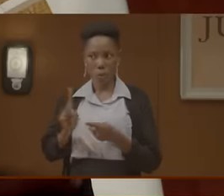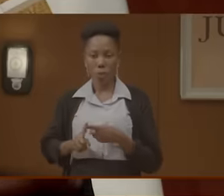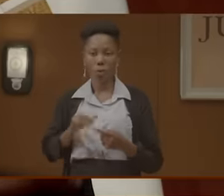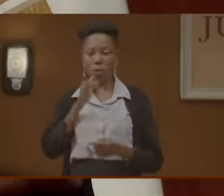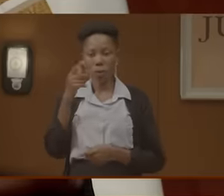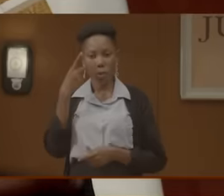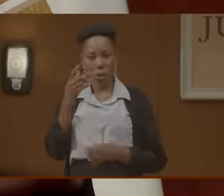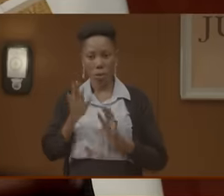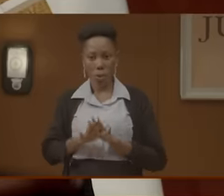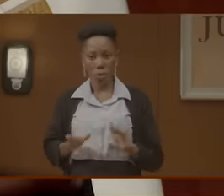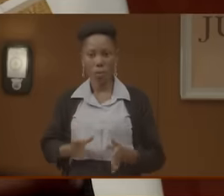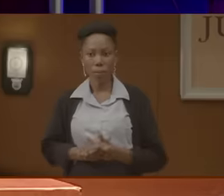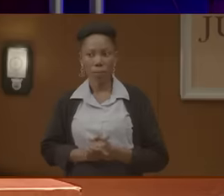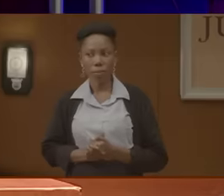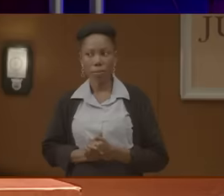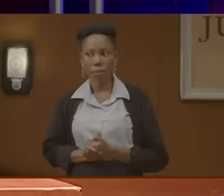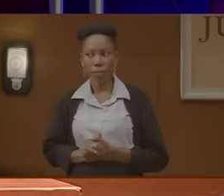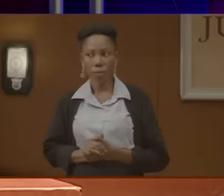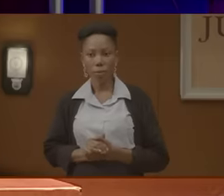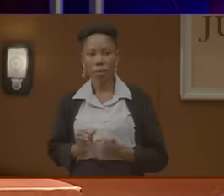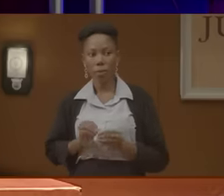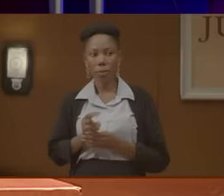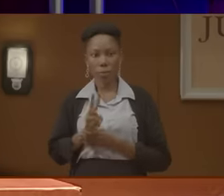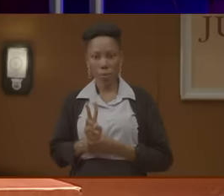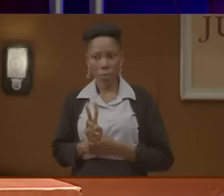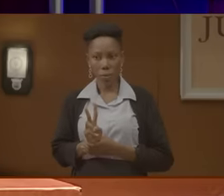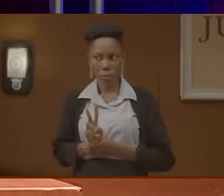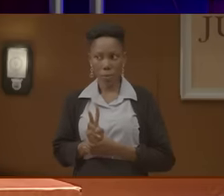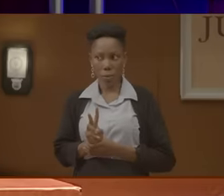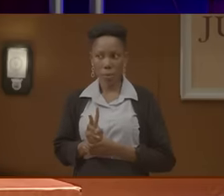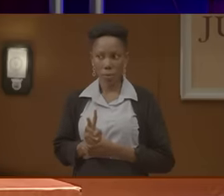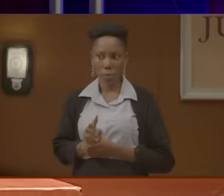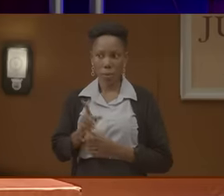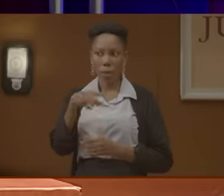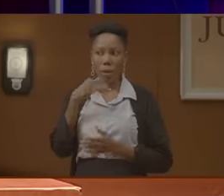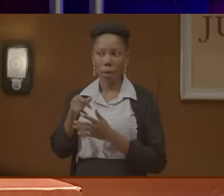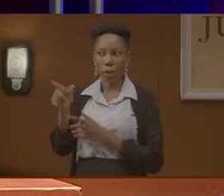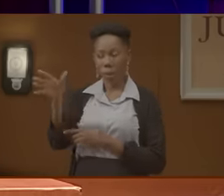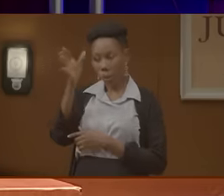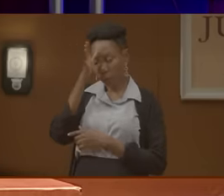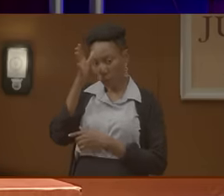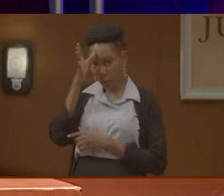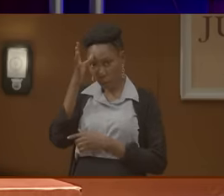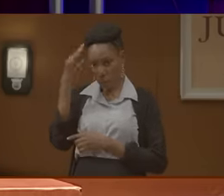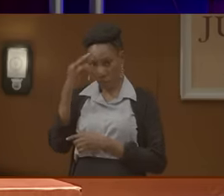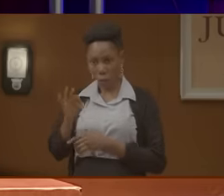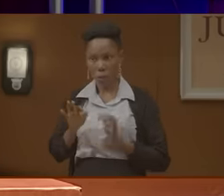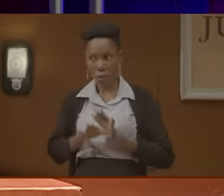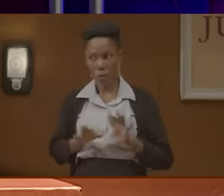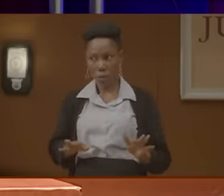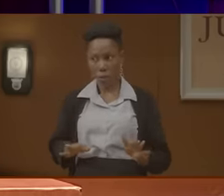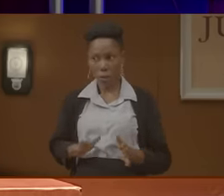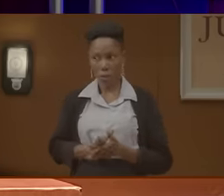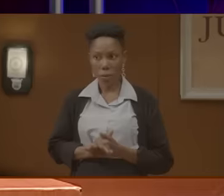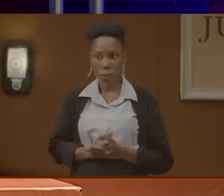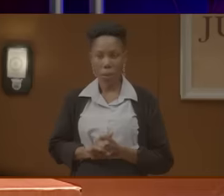to the children. Okay, ma. Thank you, ma. So then, number two, she said, I'm the father of the children. There are birth certificates. Who is